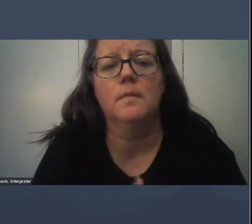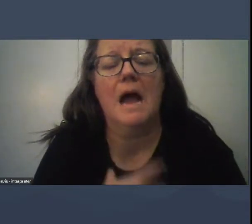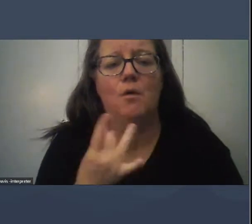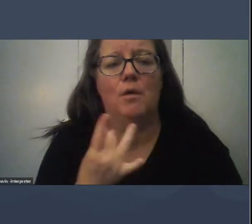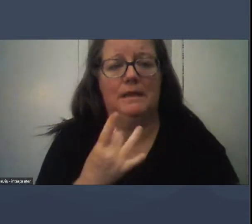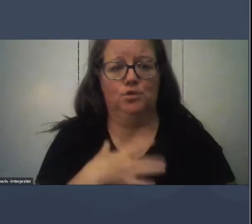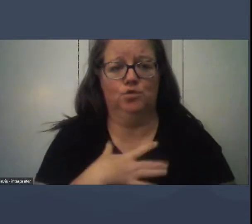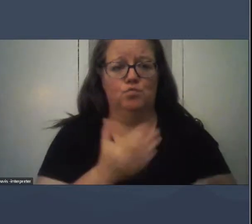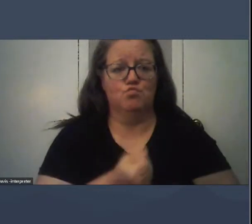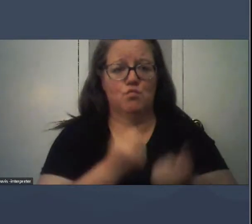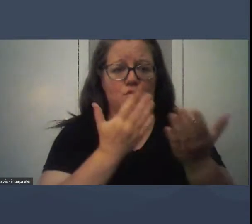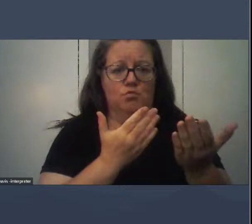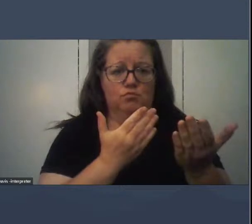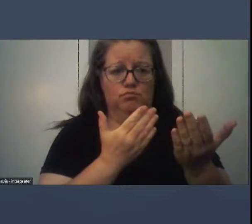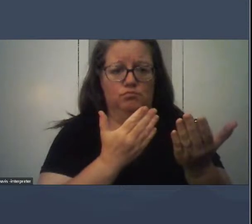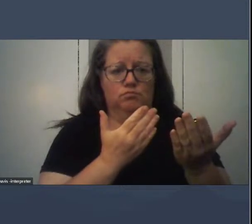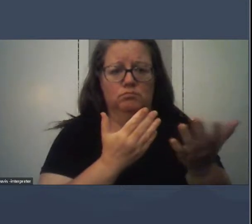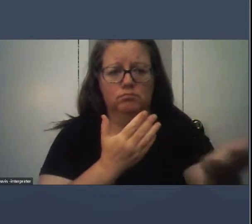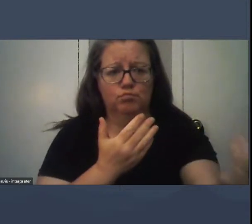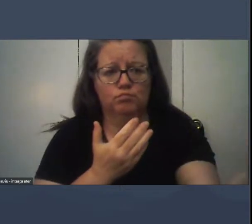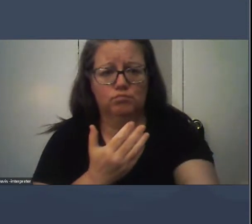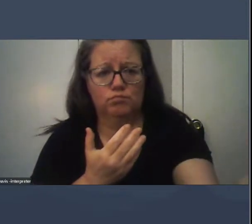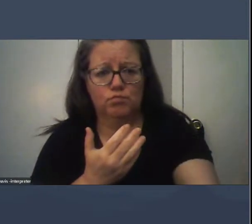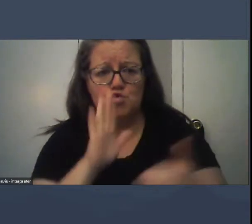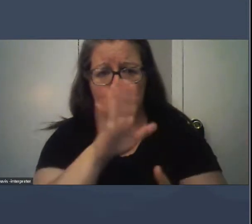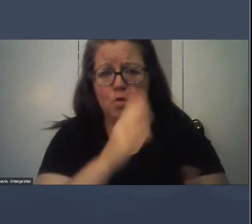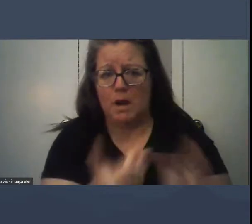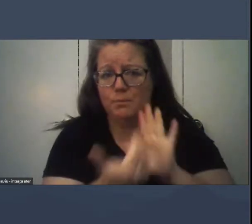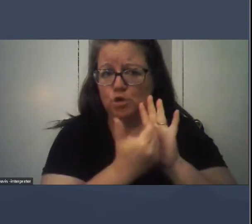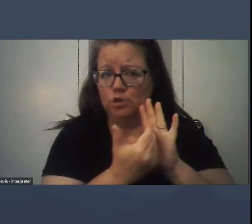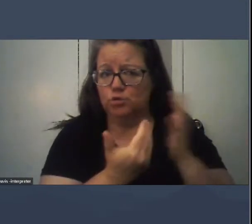Yeah. All right, please share your objection.